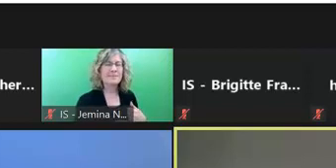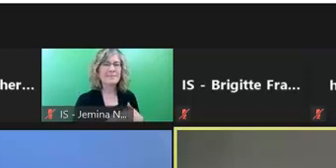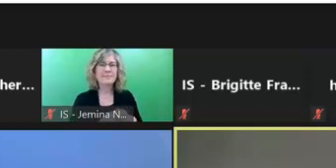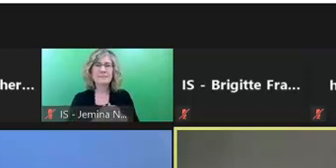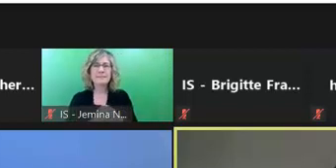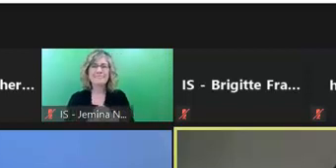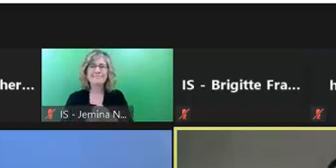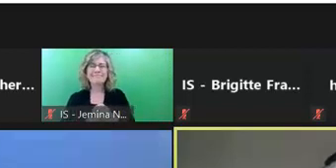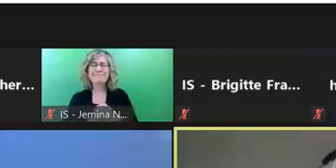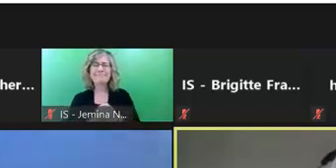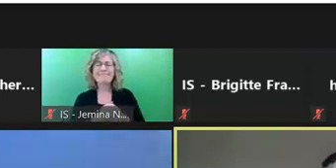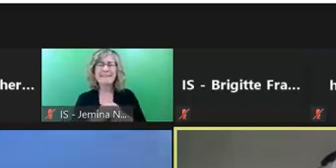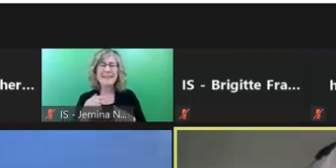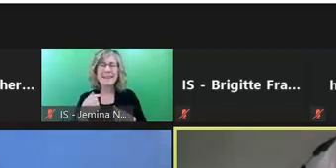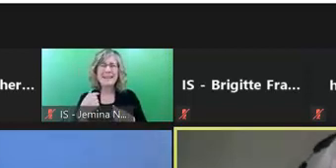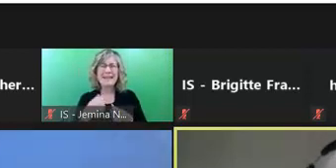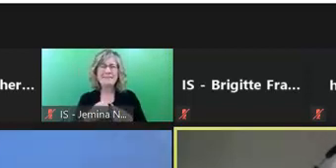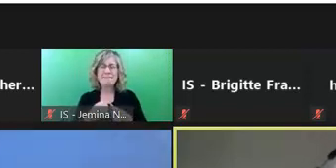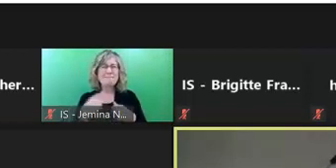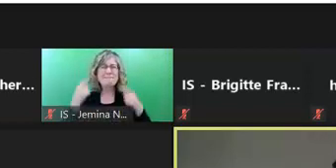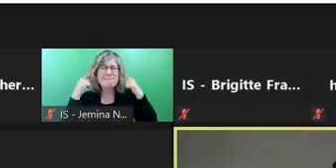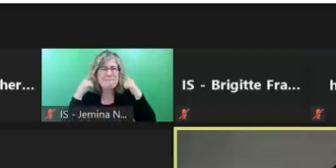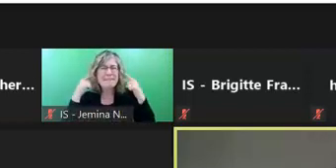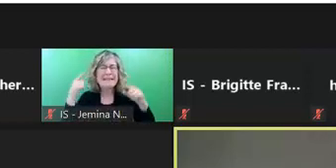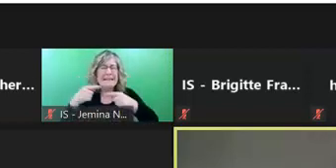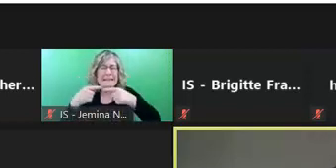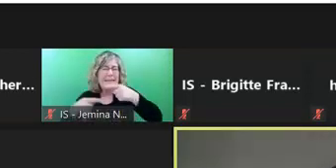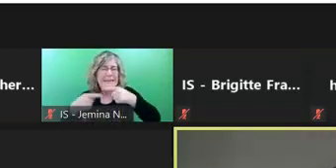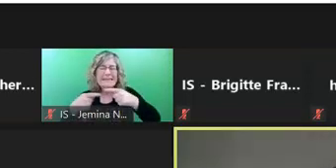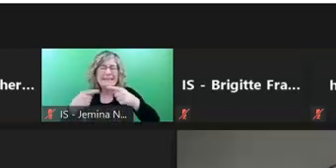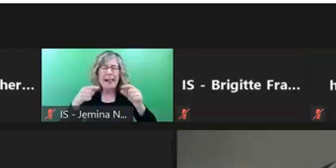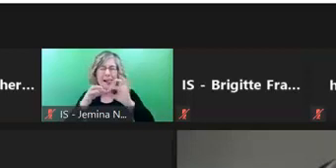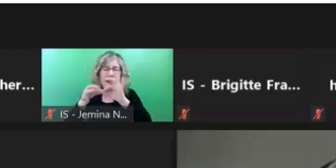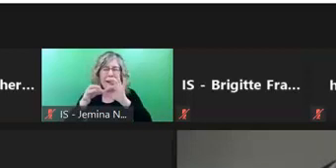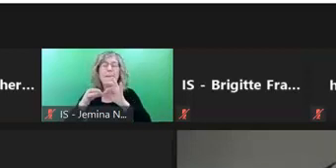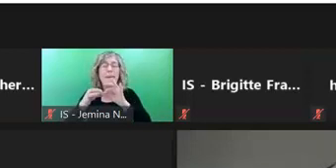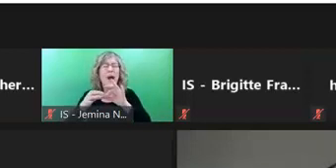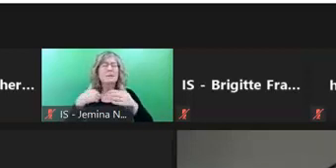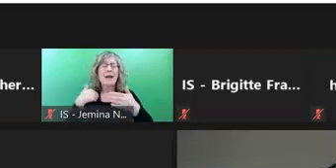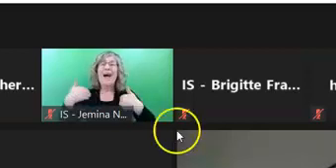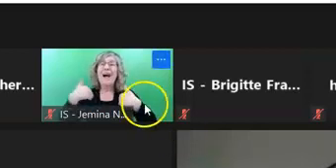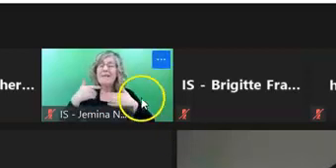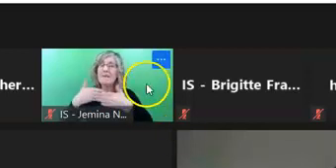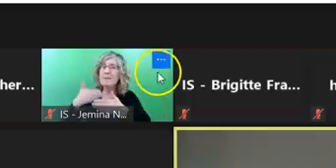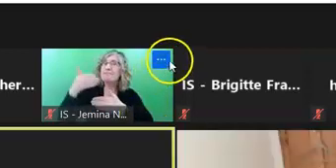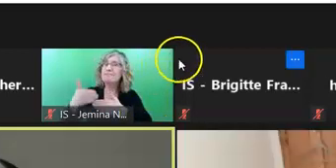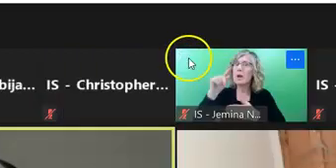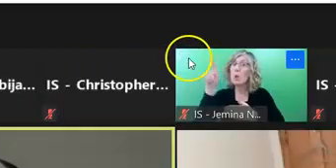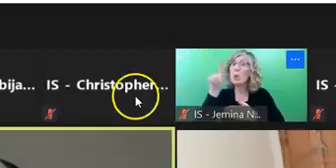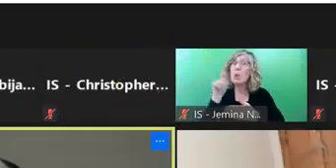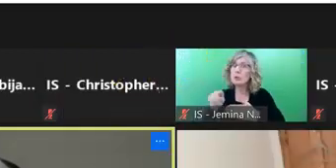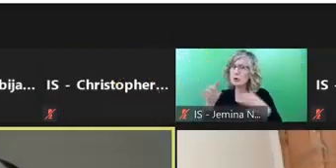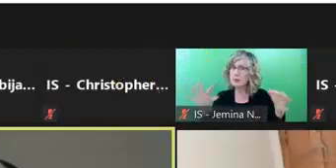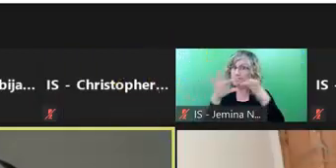here, which, you know, it would be really interesting to hear from you about, and that is, you